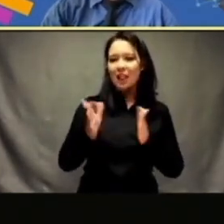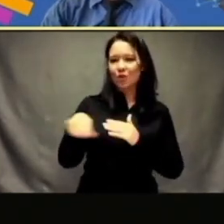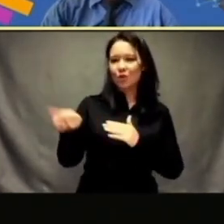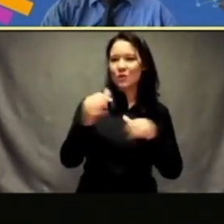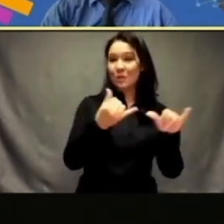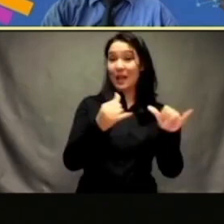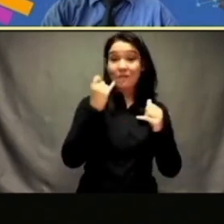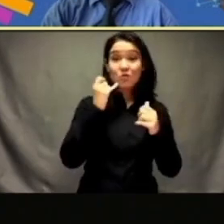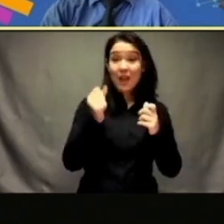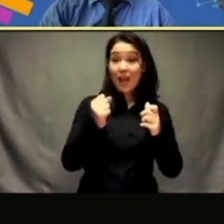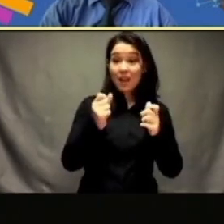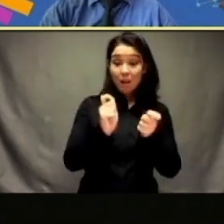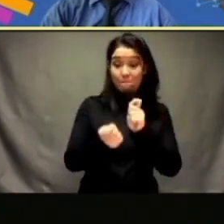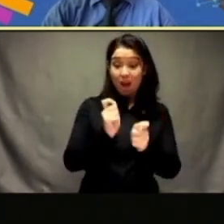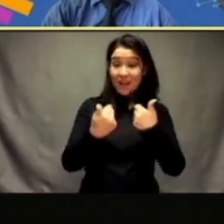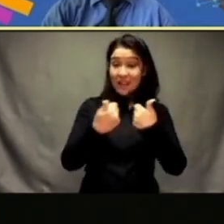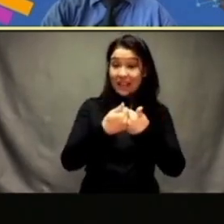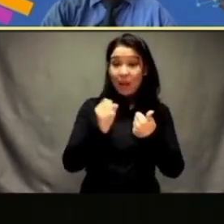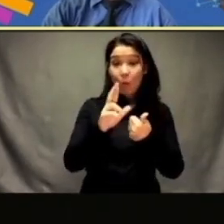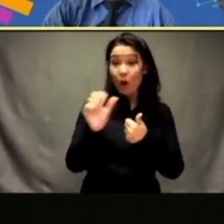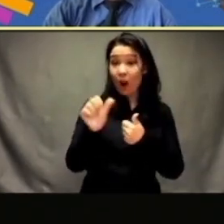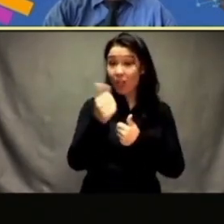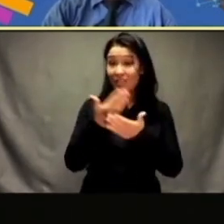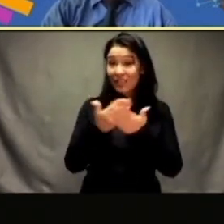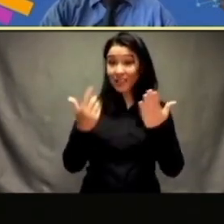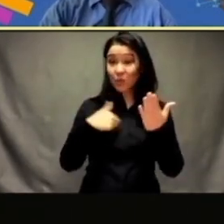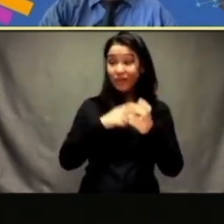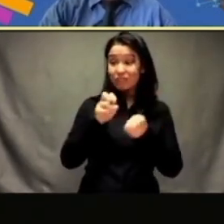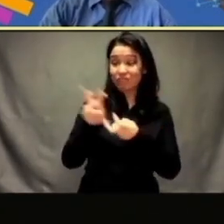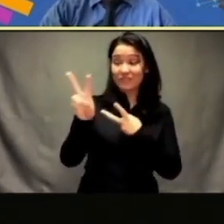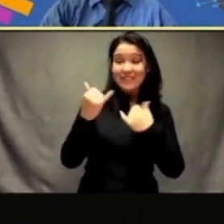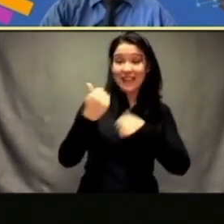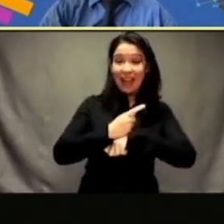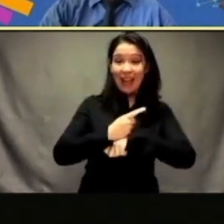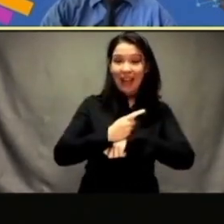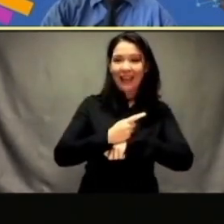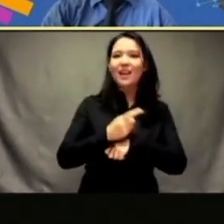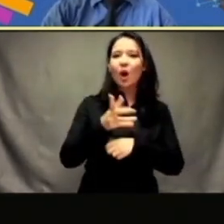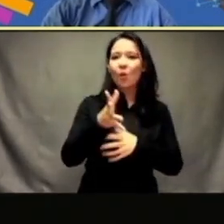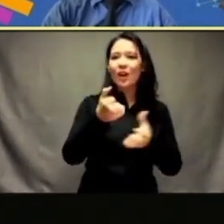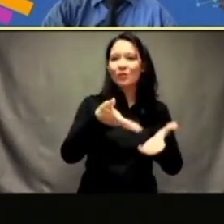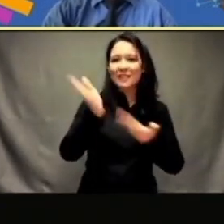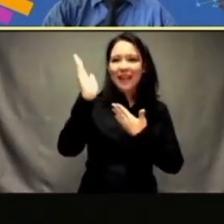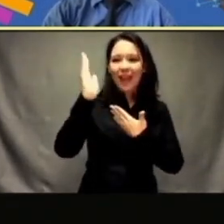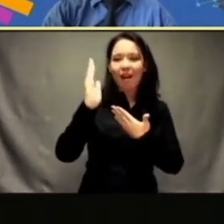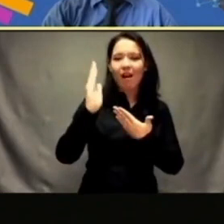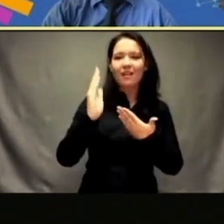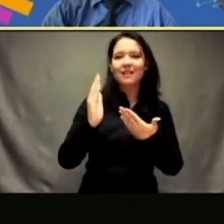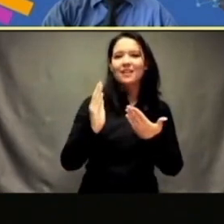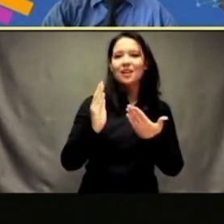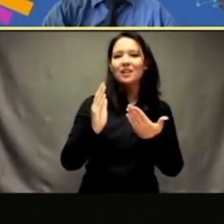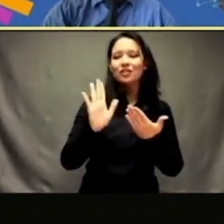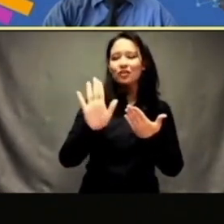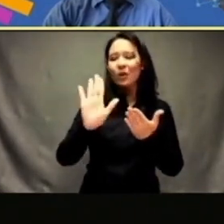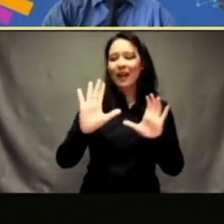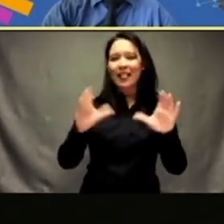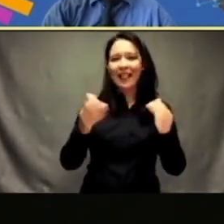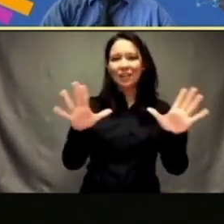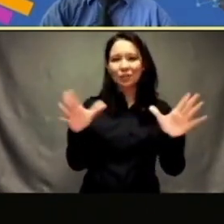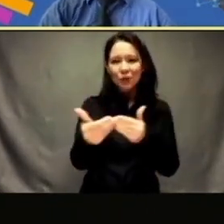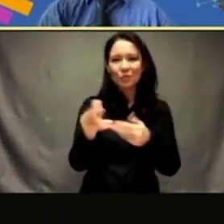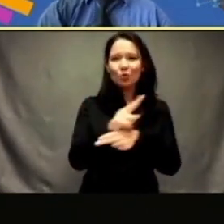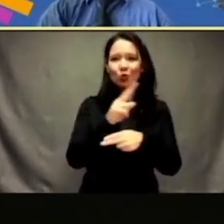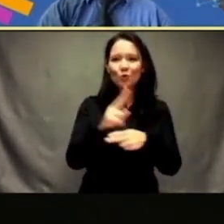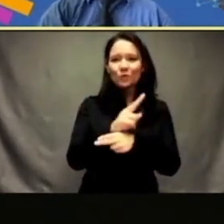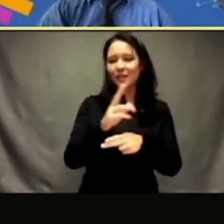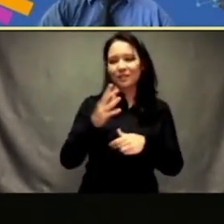this game, or if you can modify any of the things that we've done today, because we want this for you to take it out today to your classroom and use it, coming